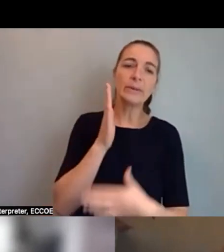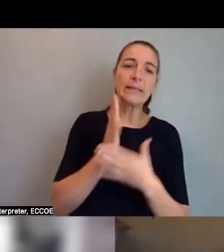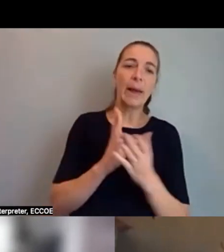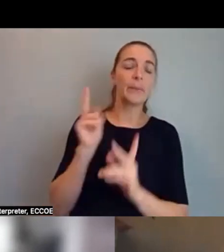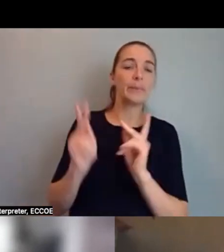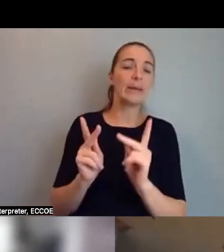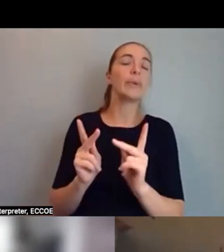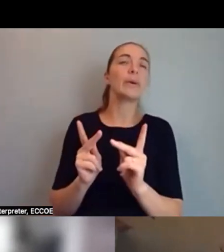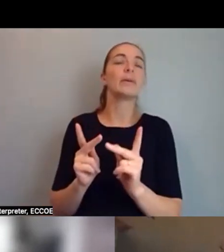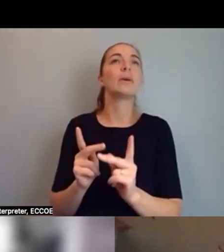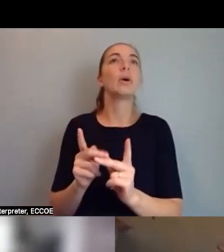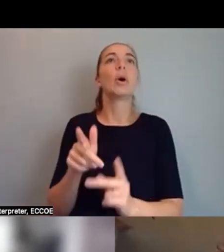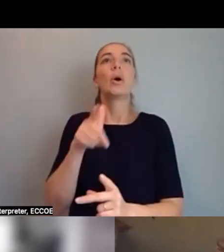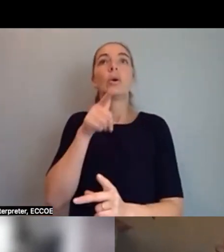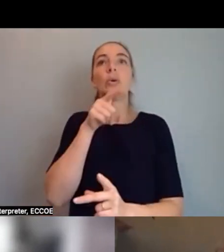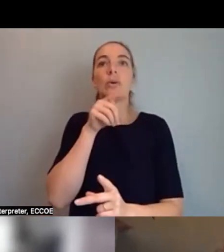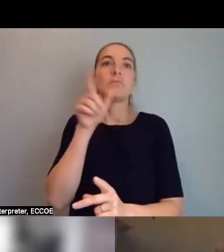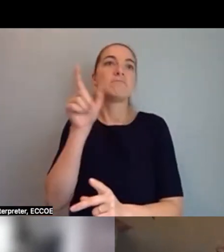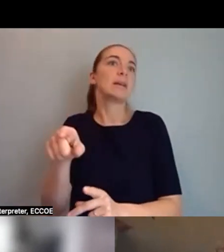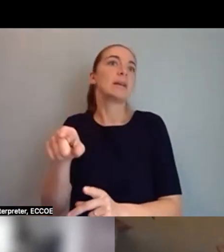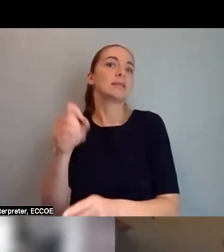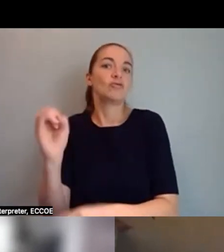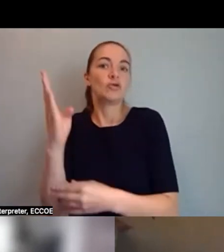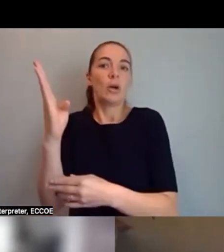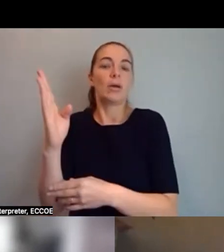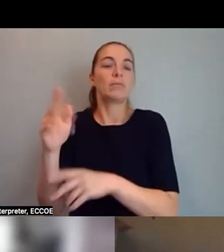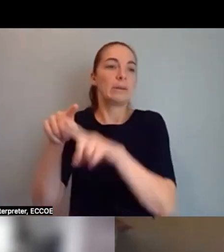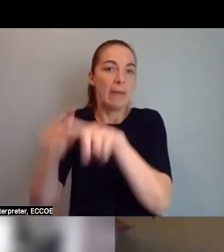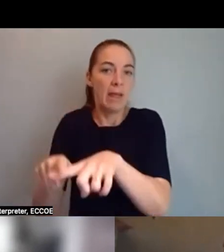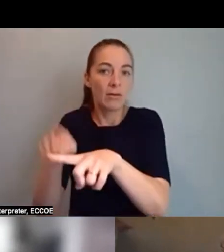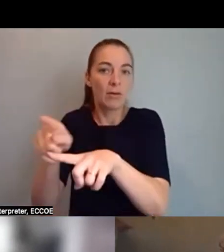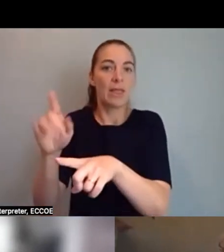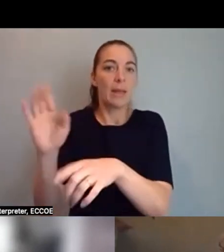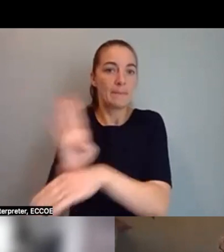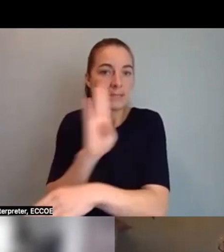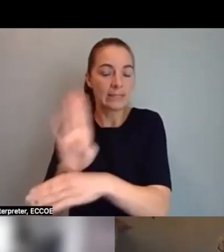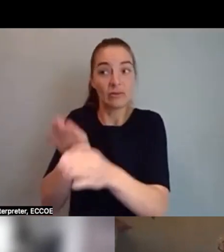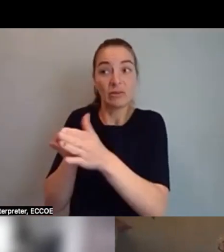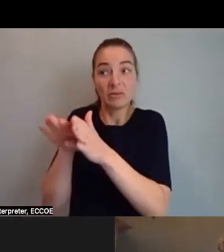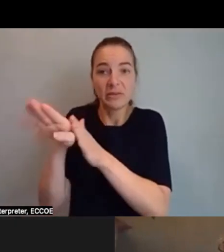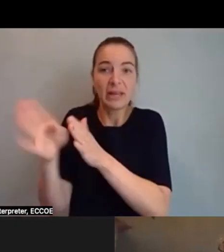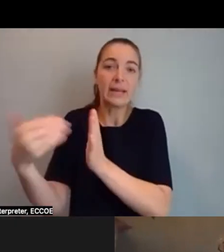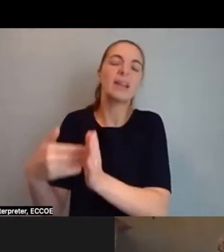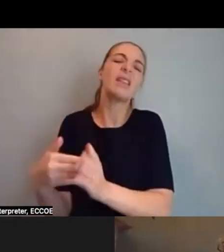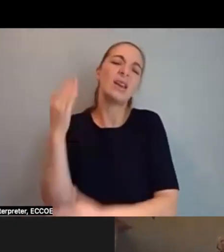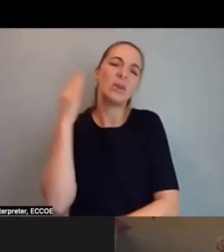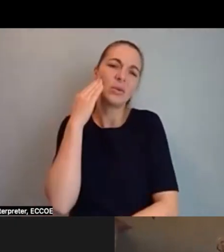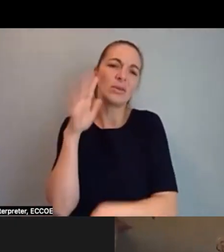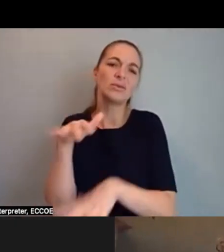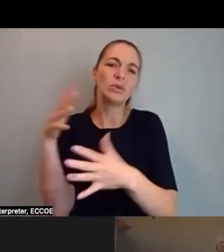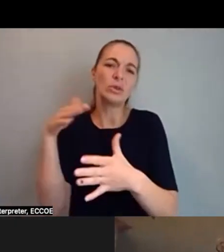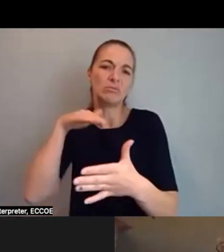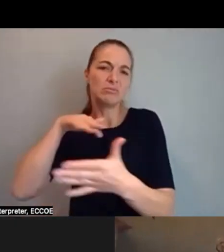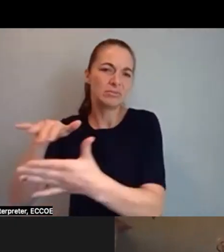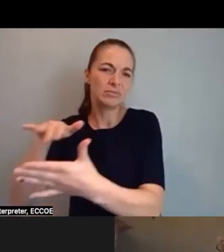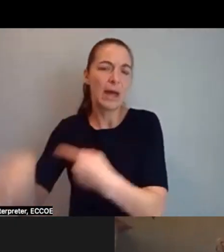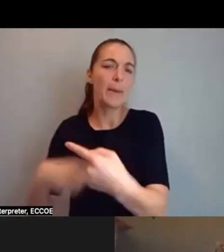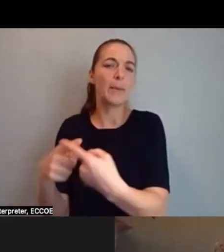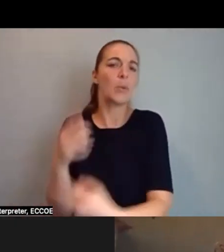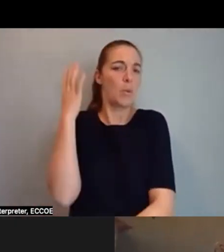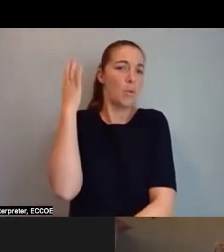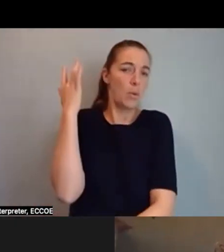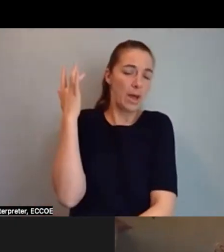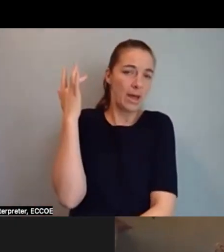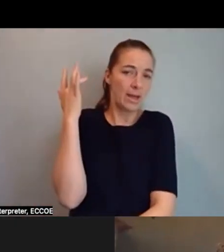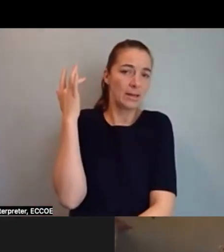on oil and how they are made this way. But I just wonder, how do